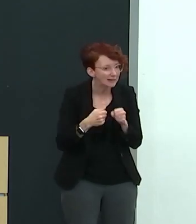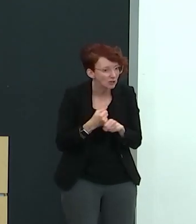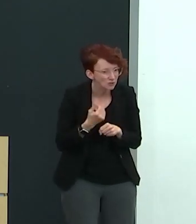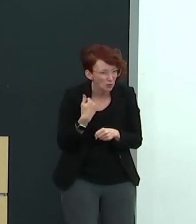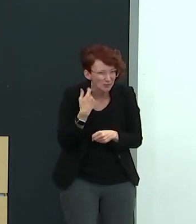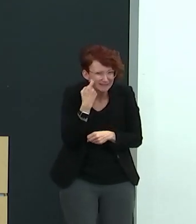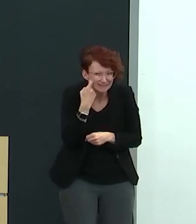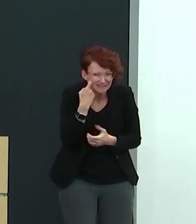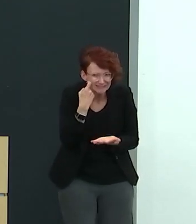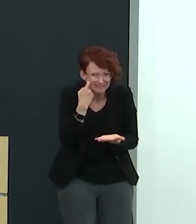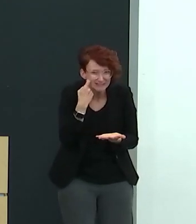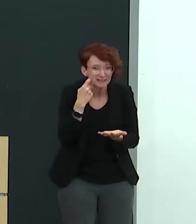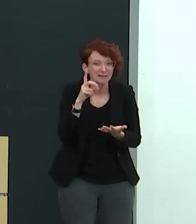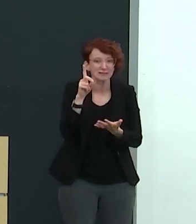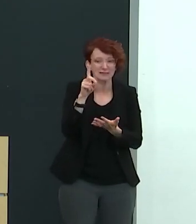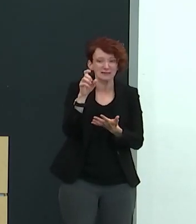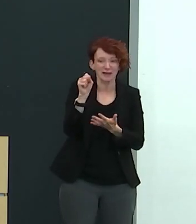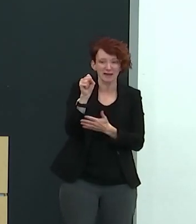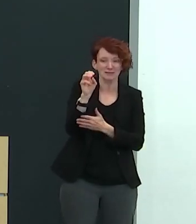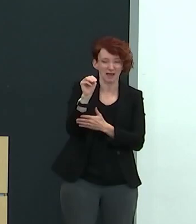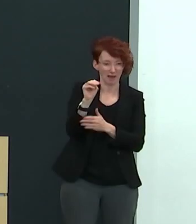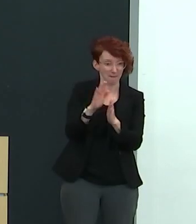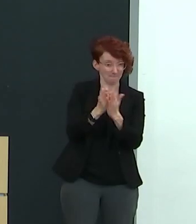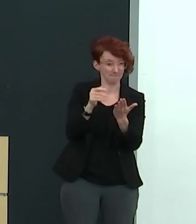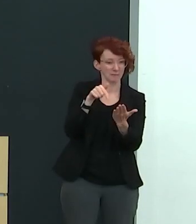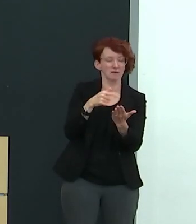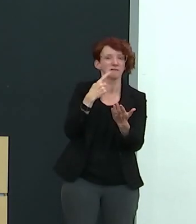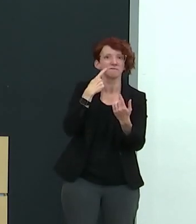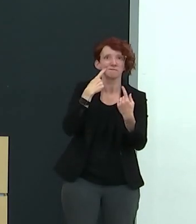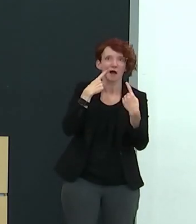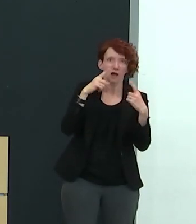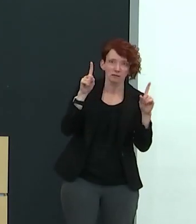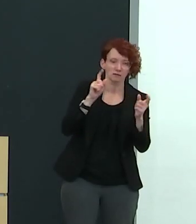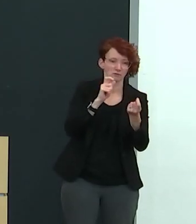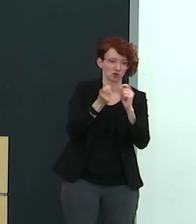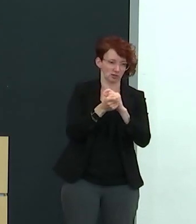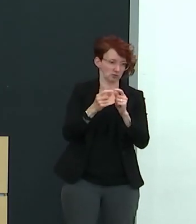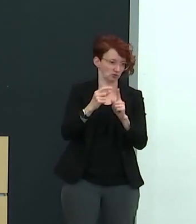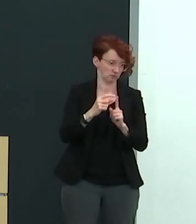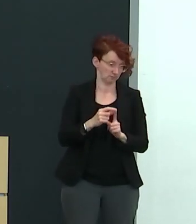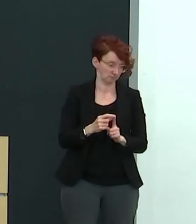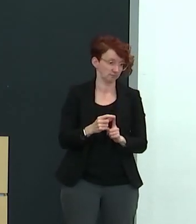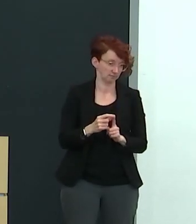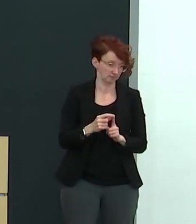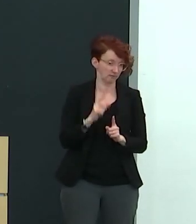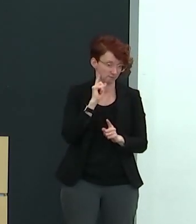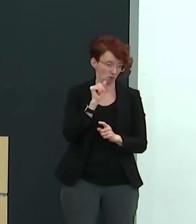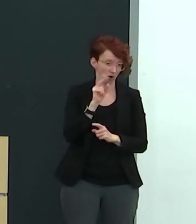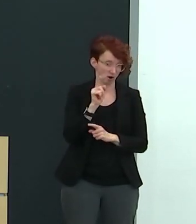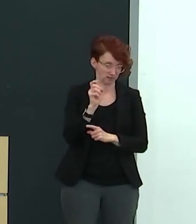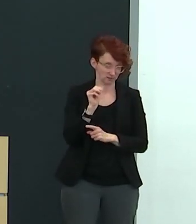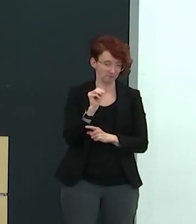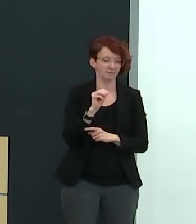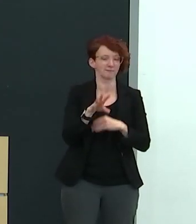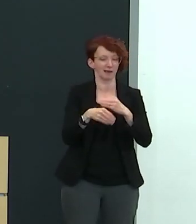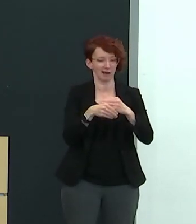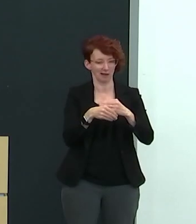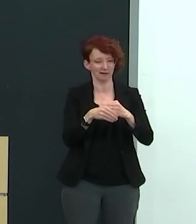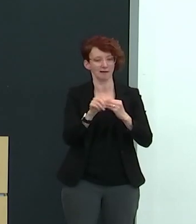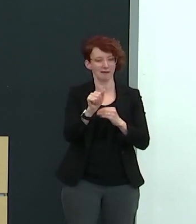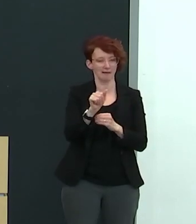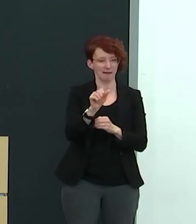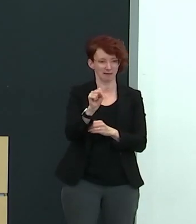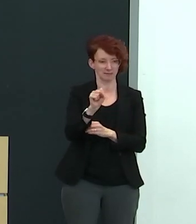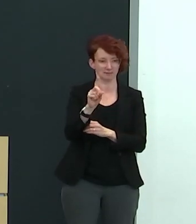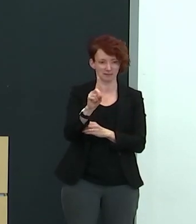ago, that the DSM finally updated our current view of autism and added the autism spectrum